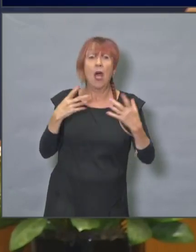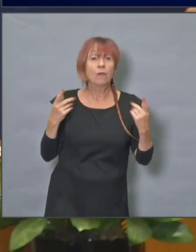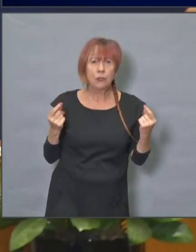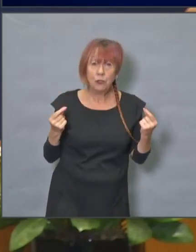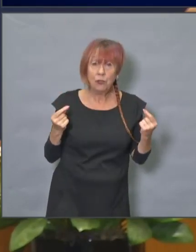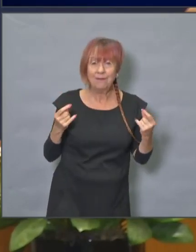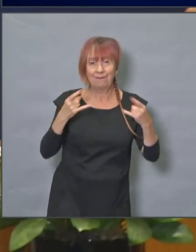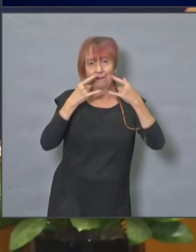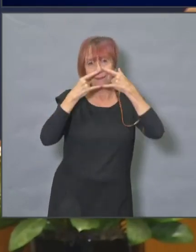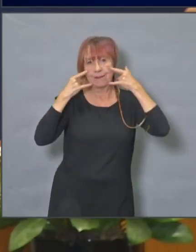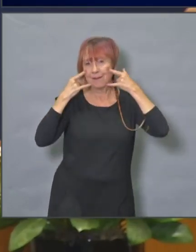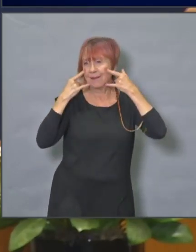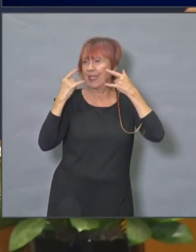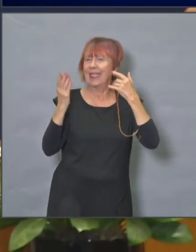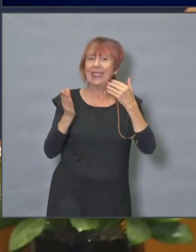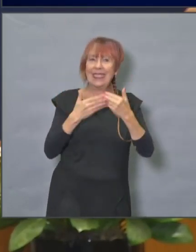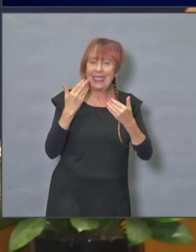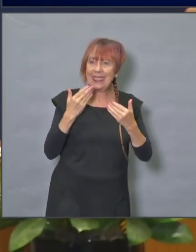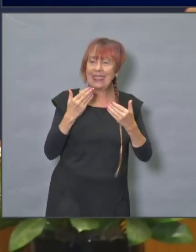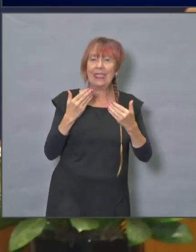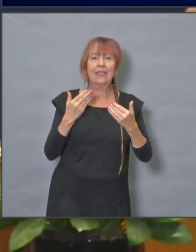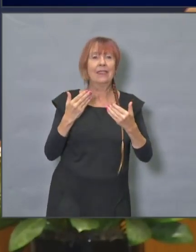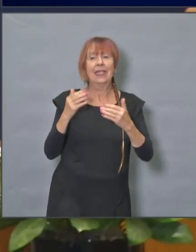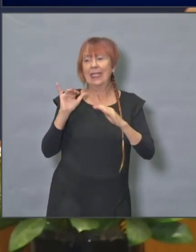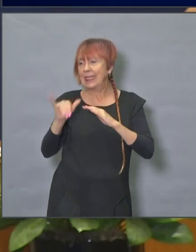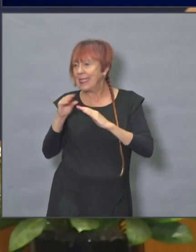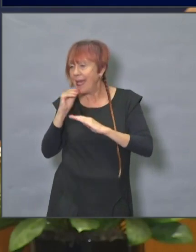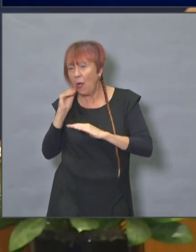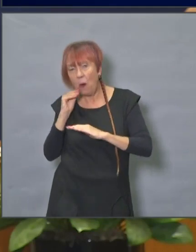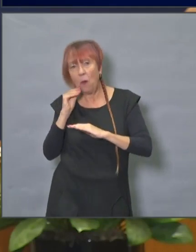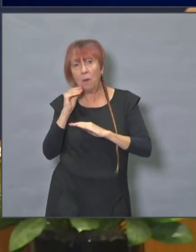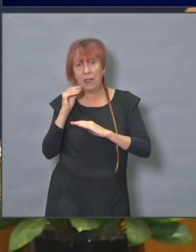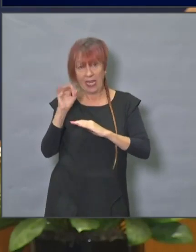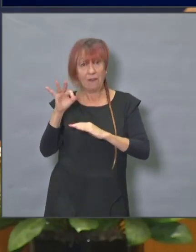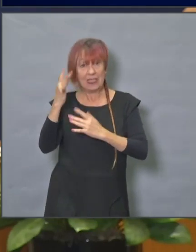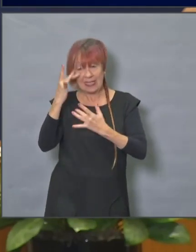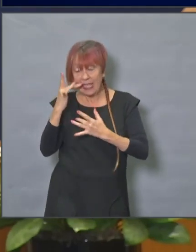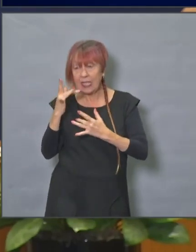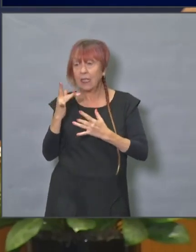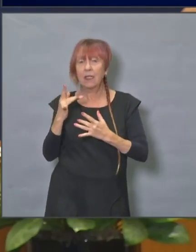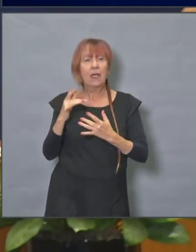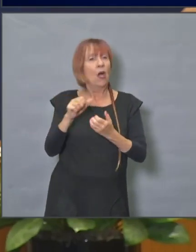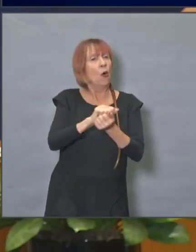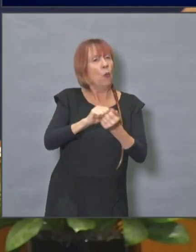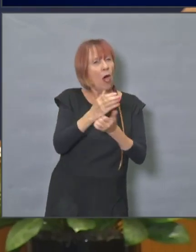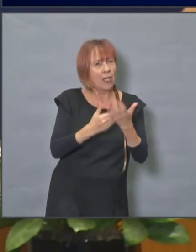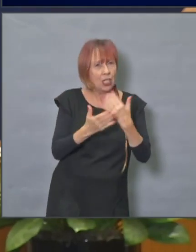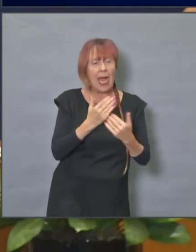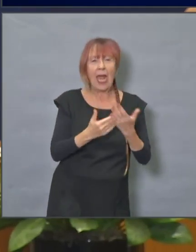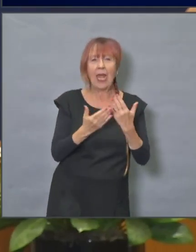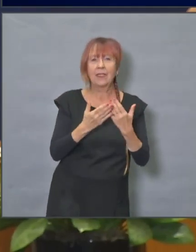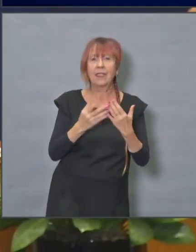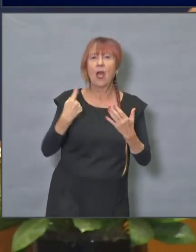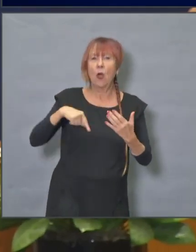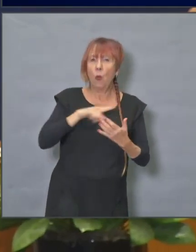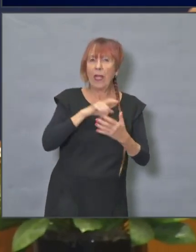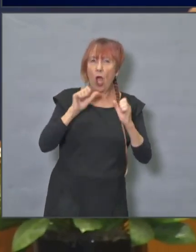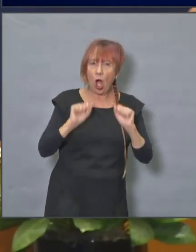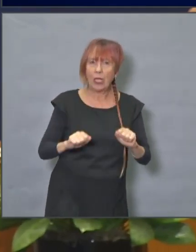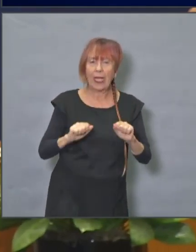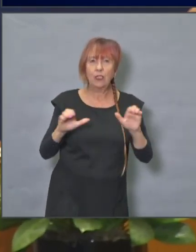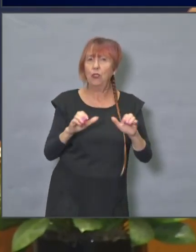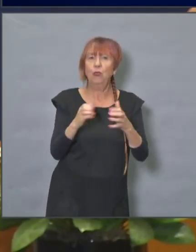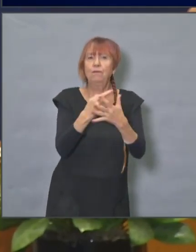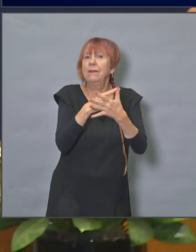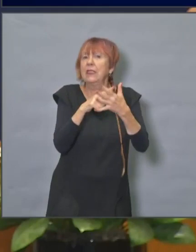your distance, wash your hands. You know, stay home if you're sick. We all have things we can do to slow the spread, and I